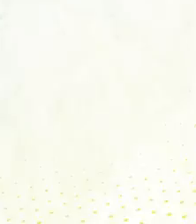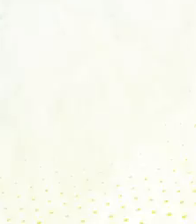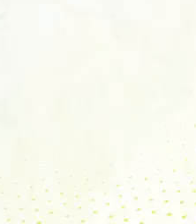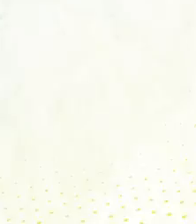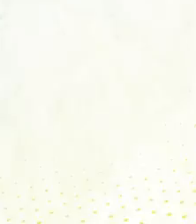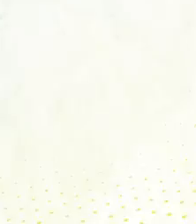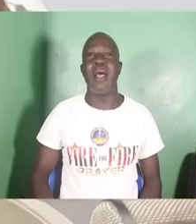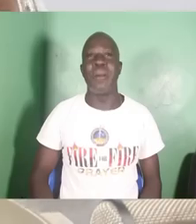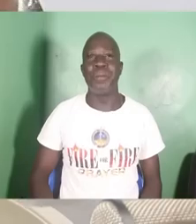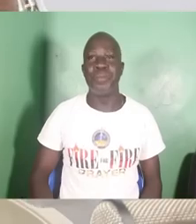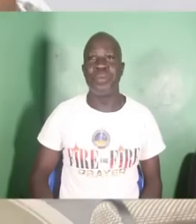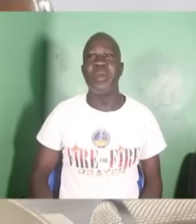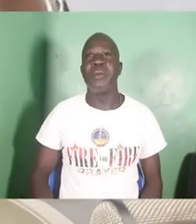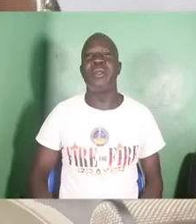mo